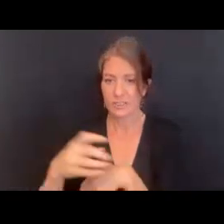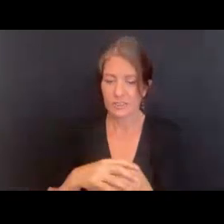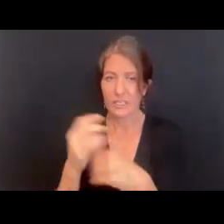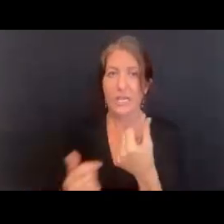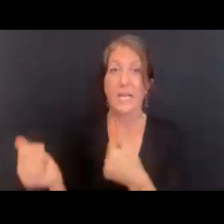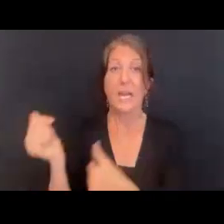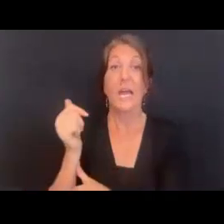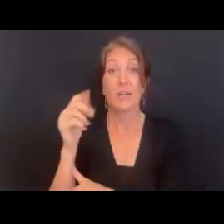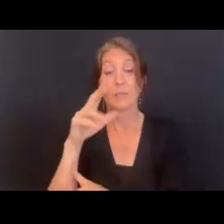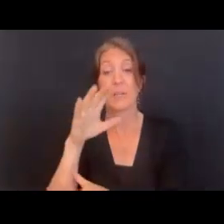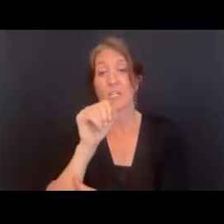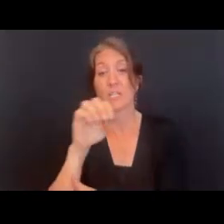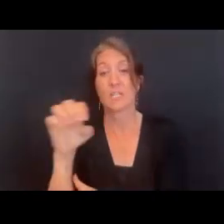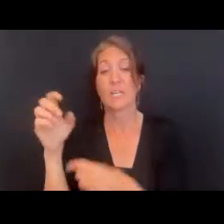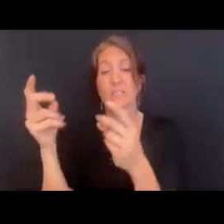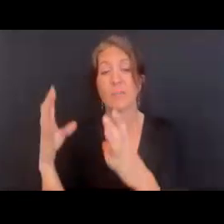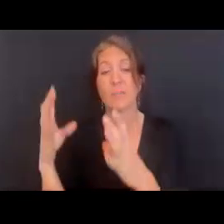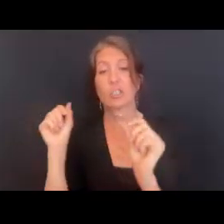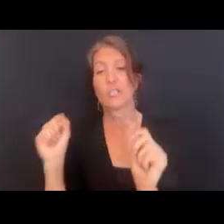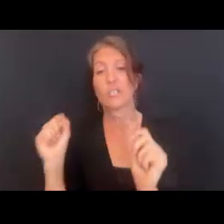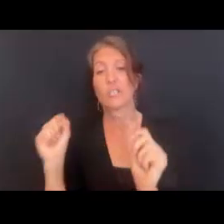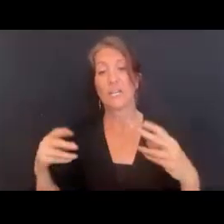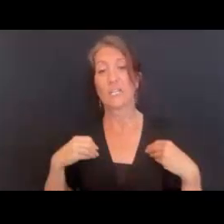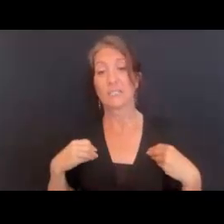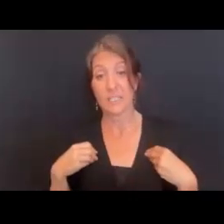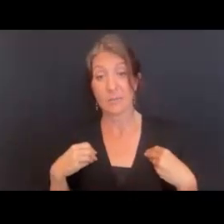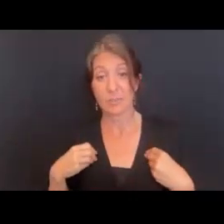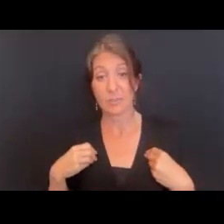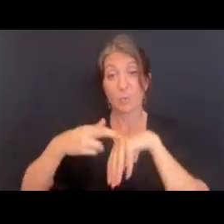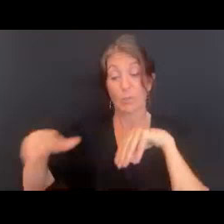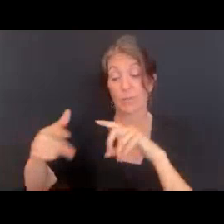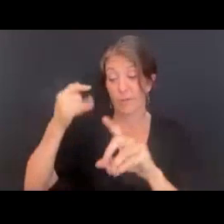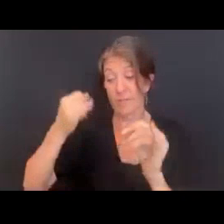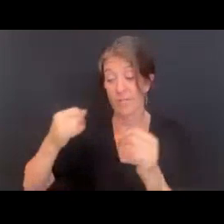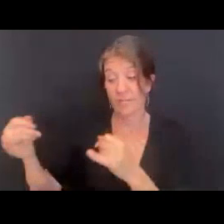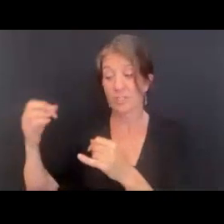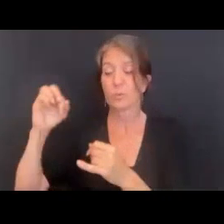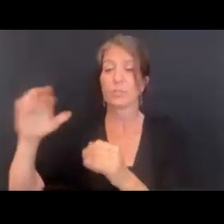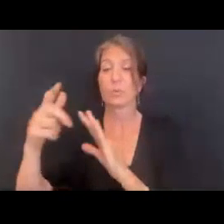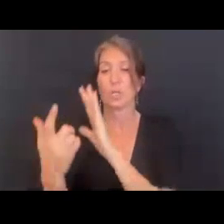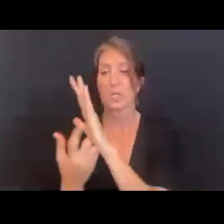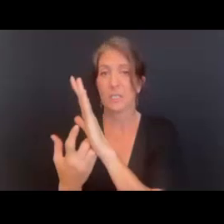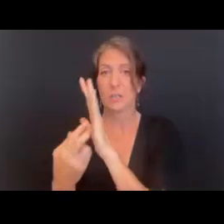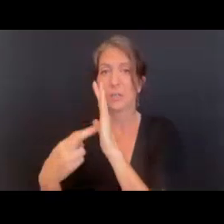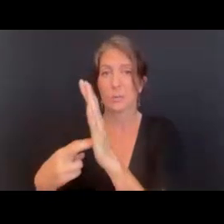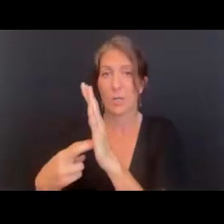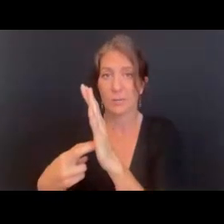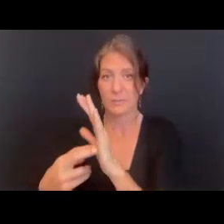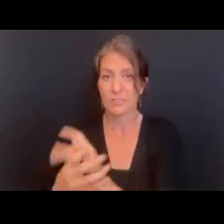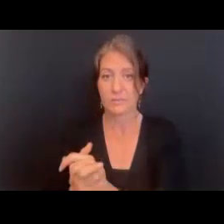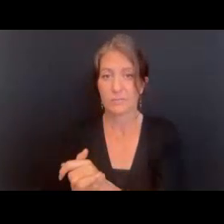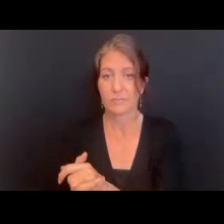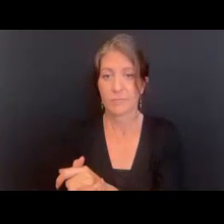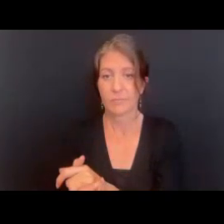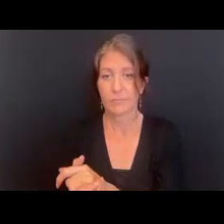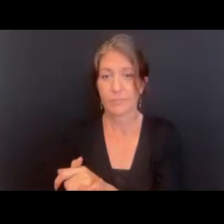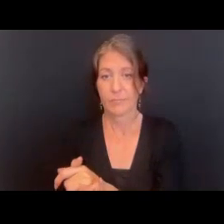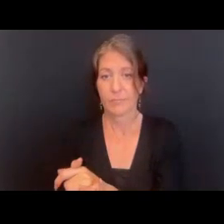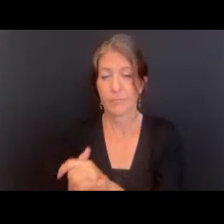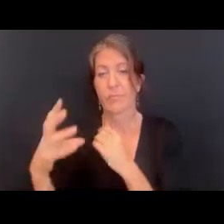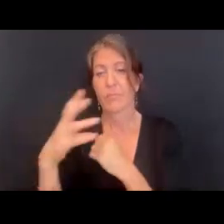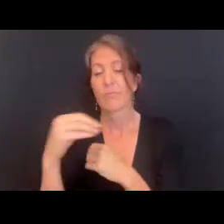accept referrals from individuals and their caregivers or legal representatives or partner agencies such as Liberty Healthcare or Maximus at